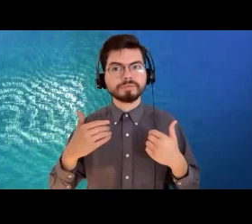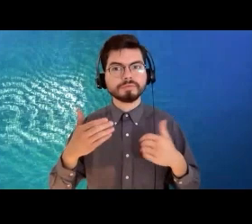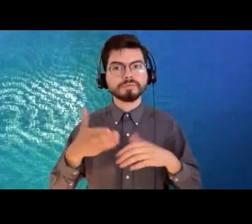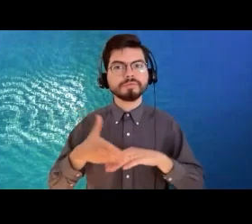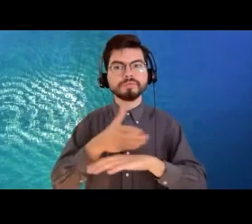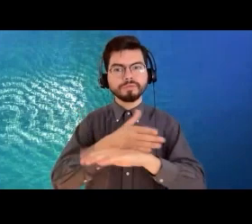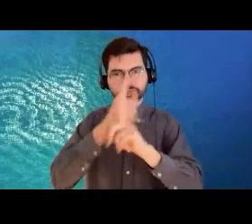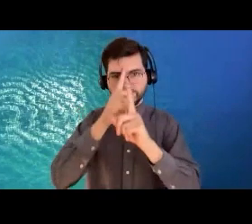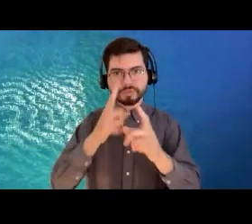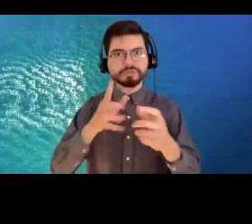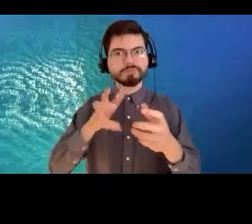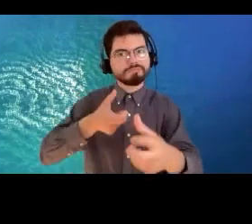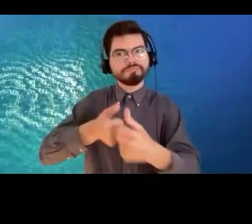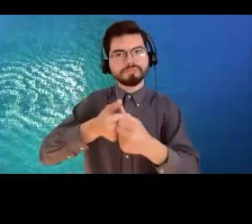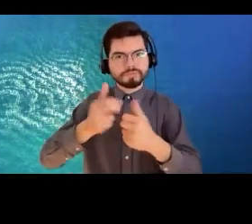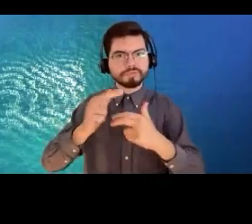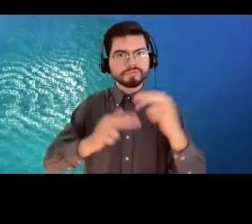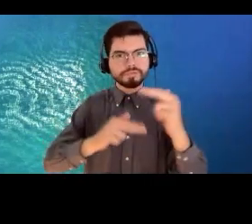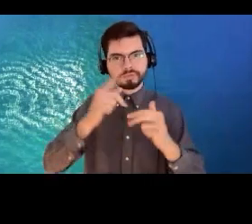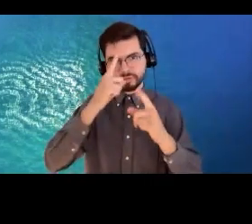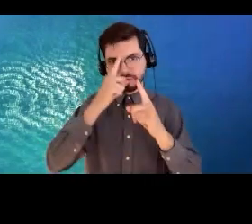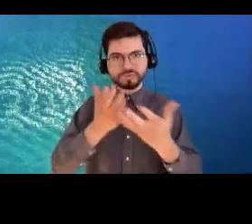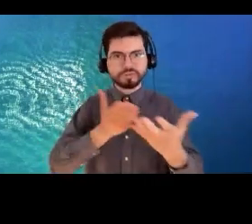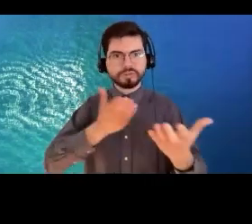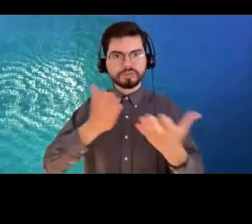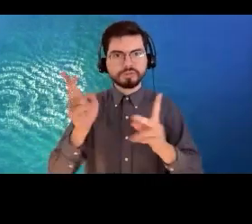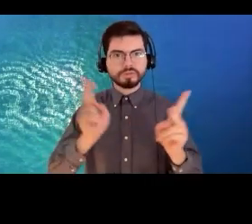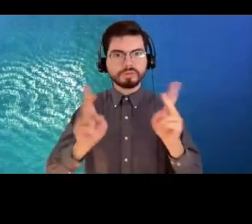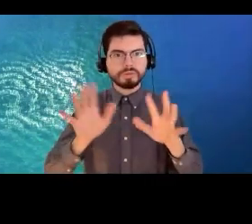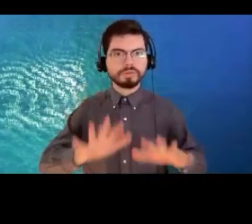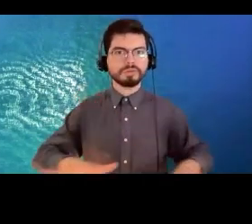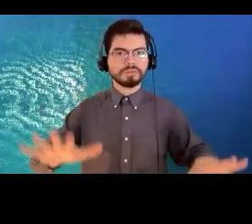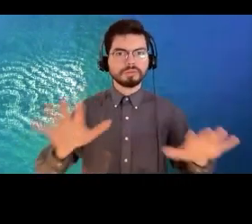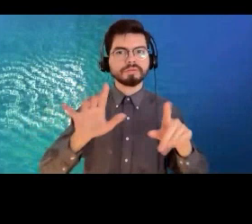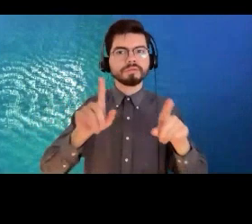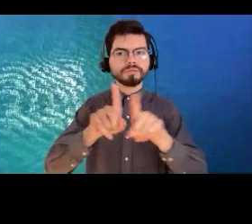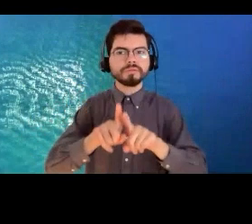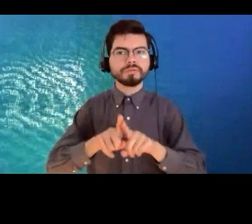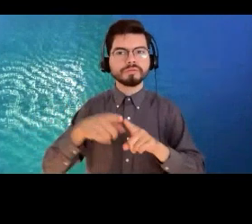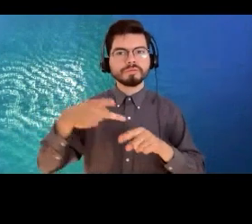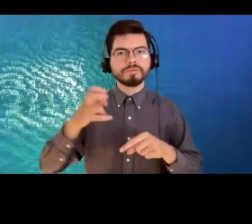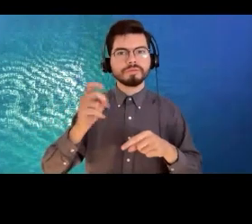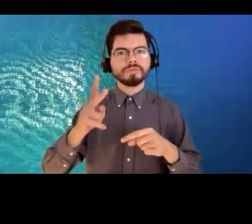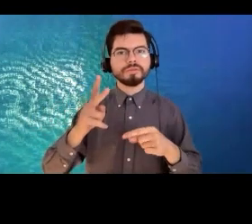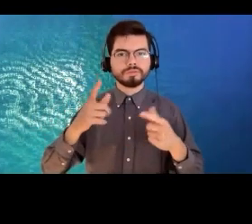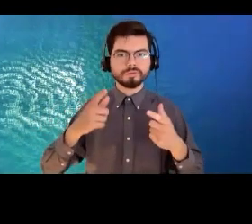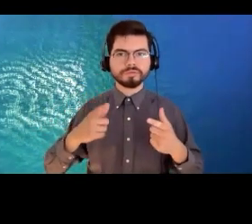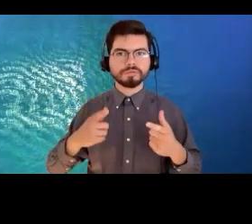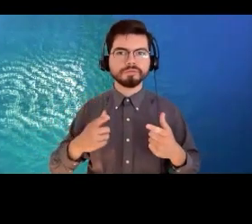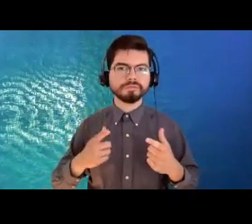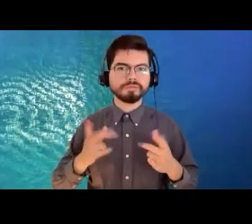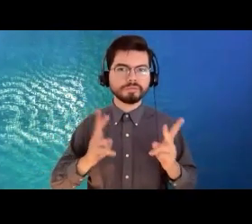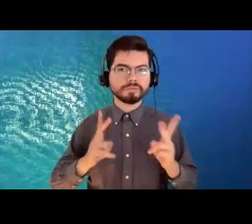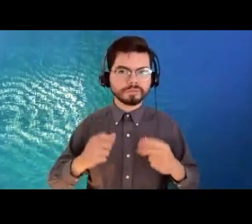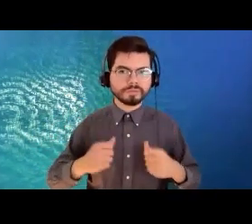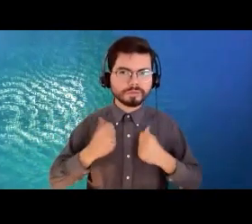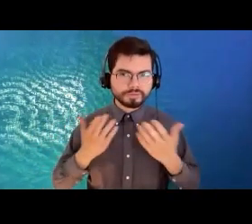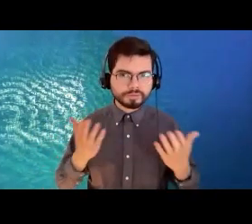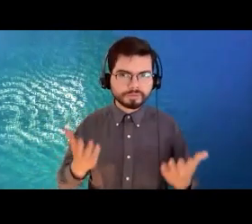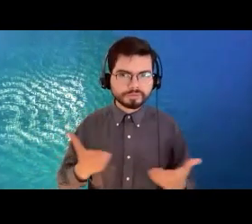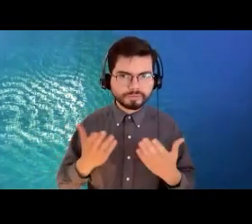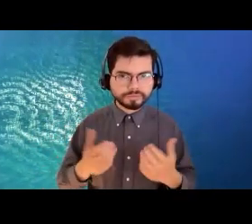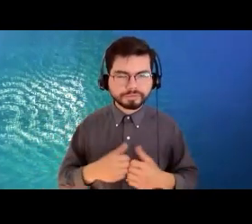public and park residents and everybody in the park. Our goal with transportation is to